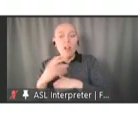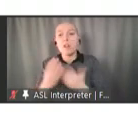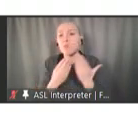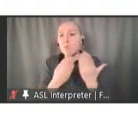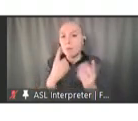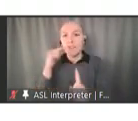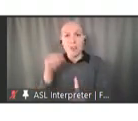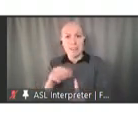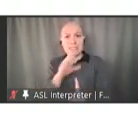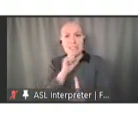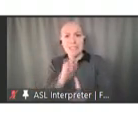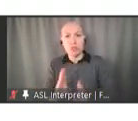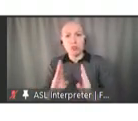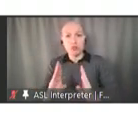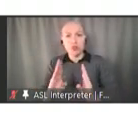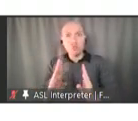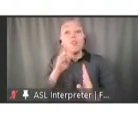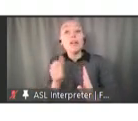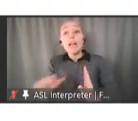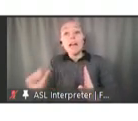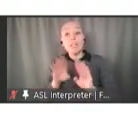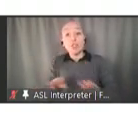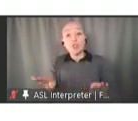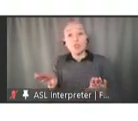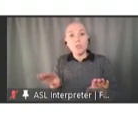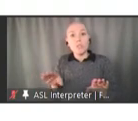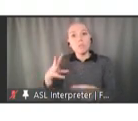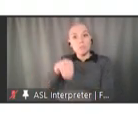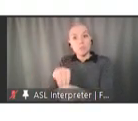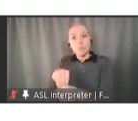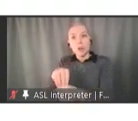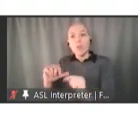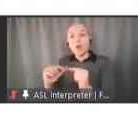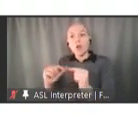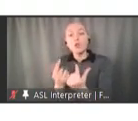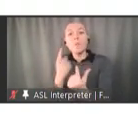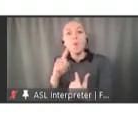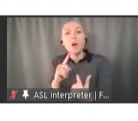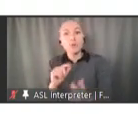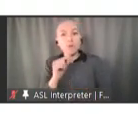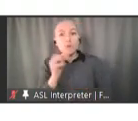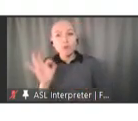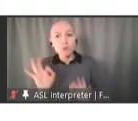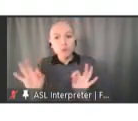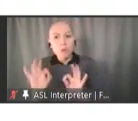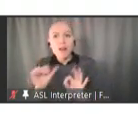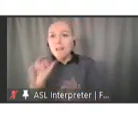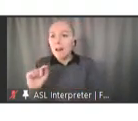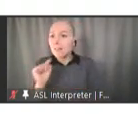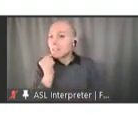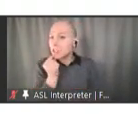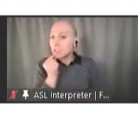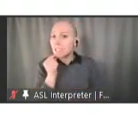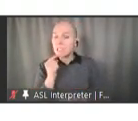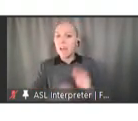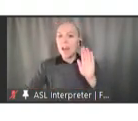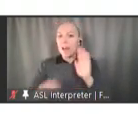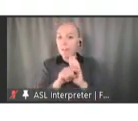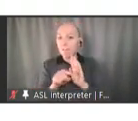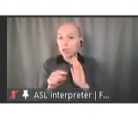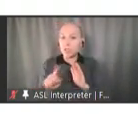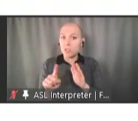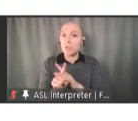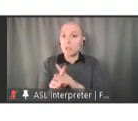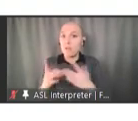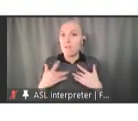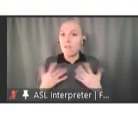any of the children that were in the group of a non-serious adverse event, you know, what's the thought to communicating with them that,